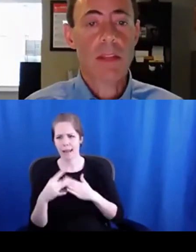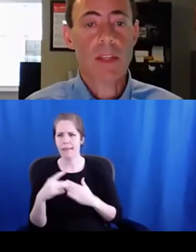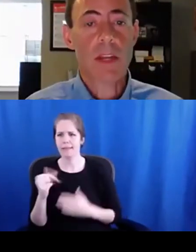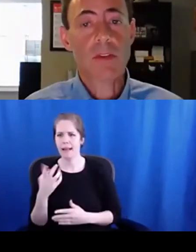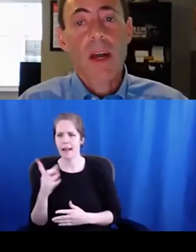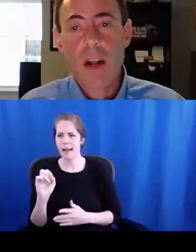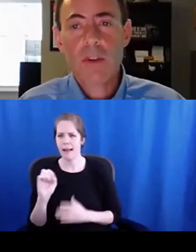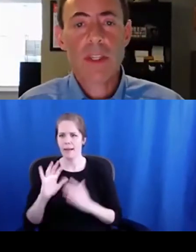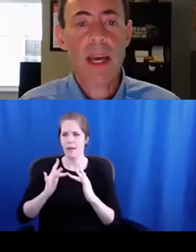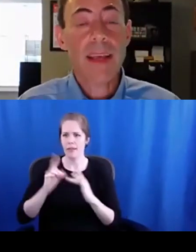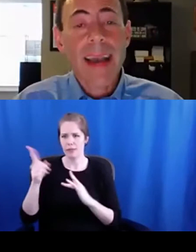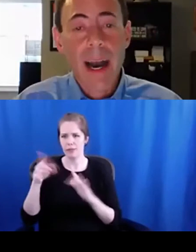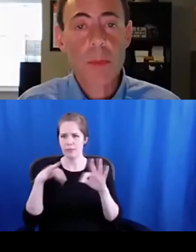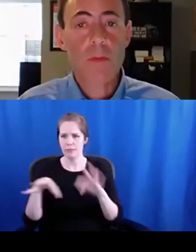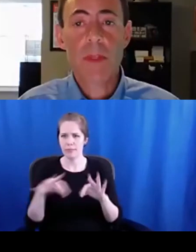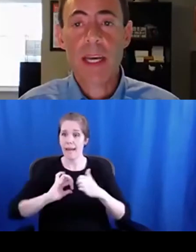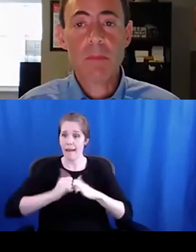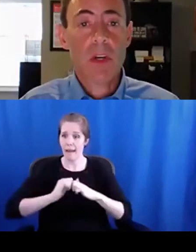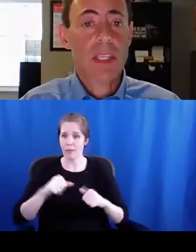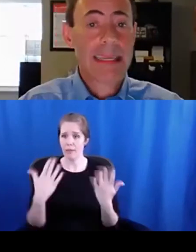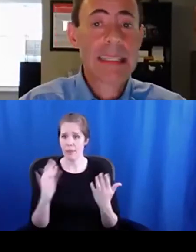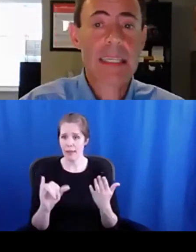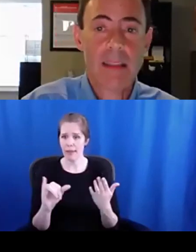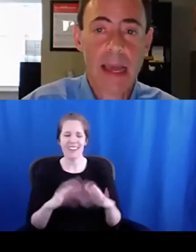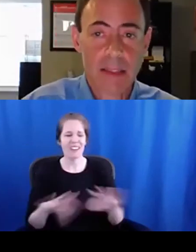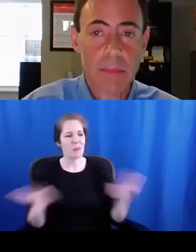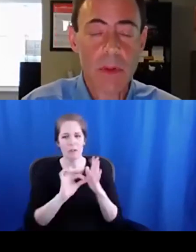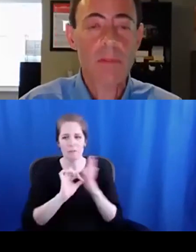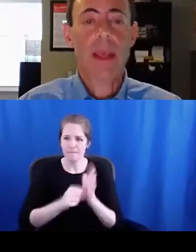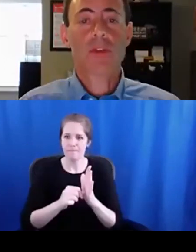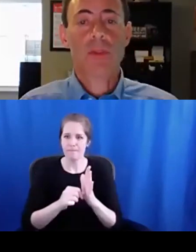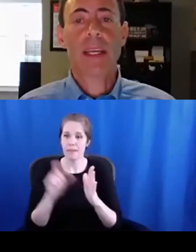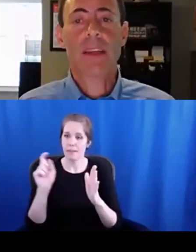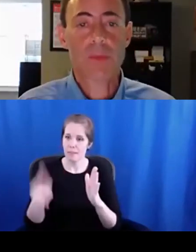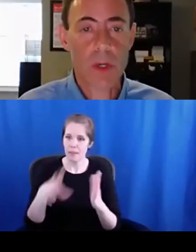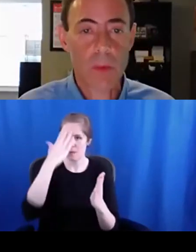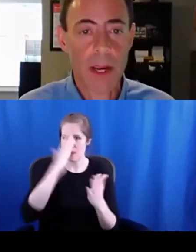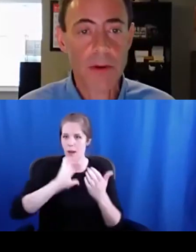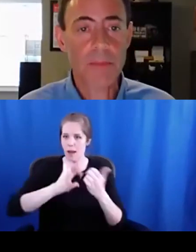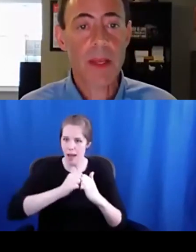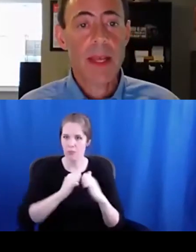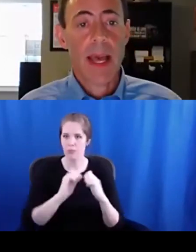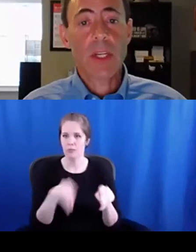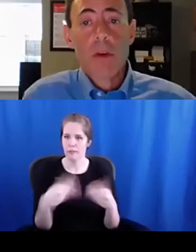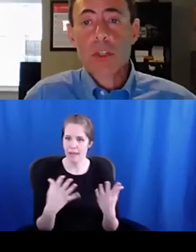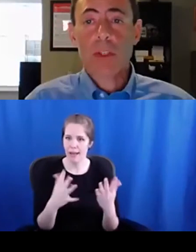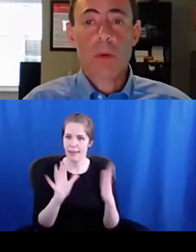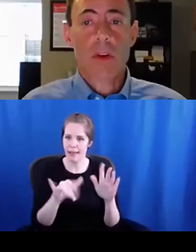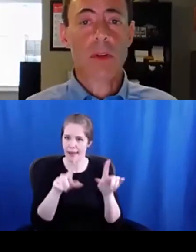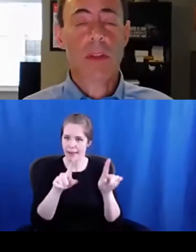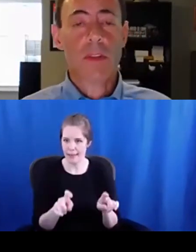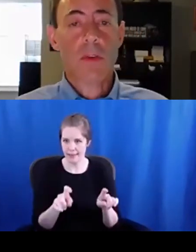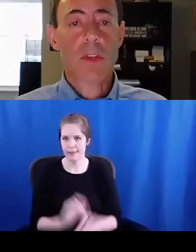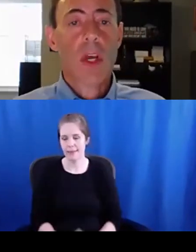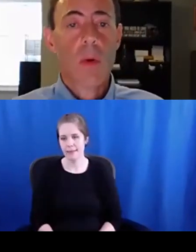folks in the centers understand how to perform the test, because it isn't that simple and training is required. And we do virtual tours